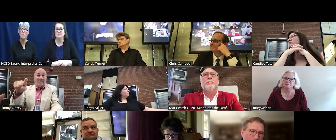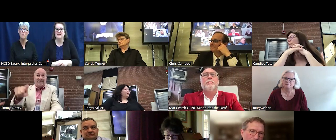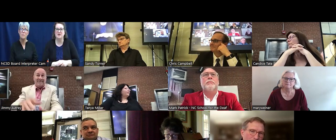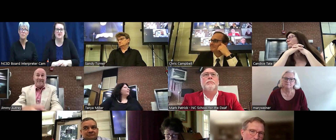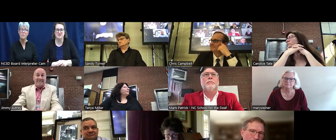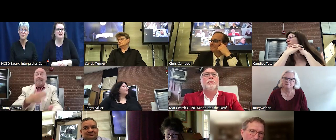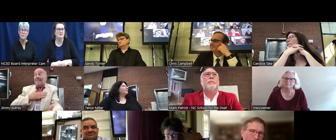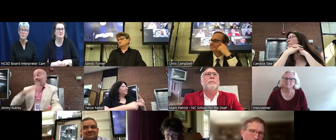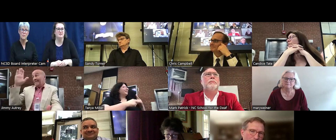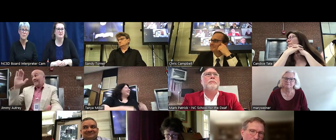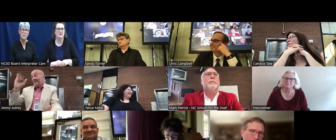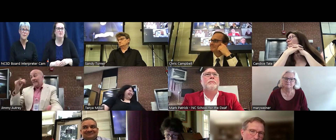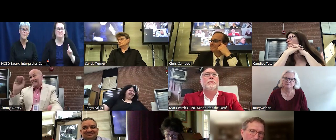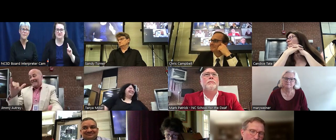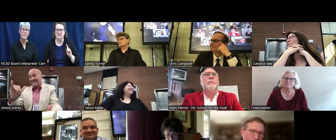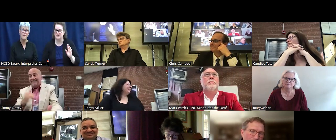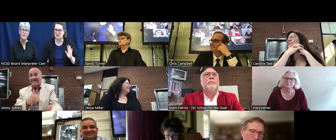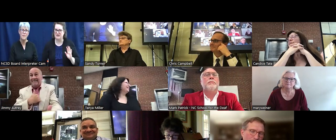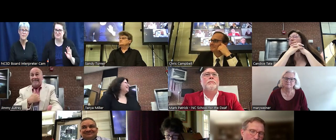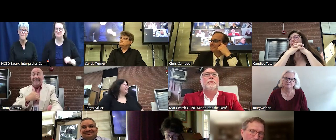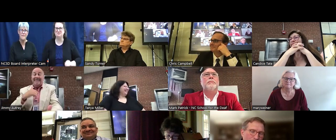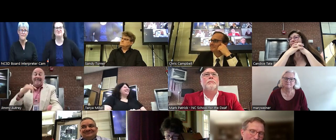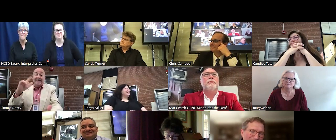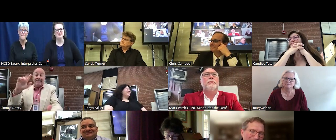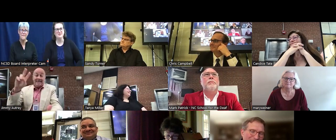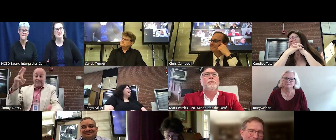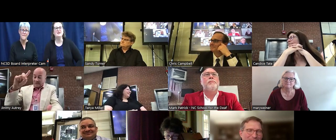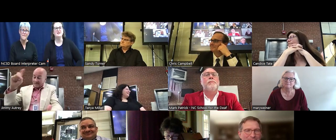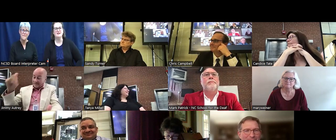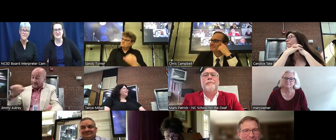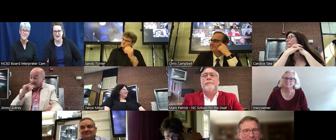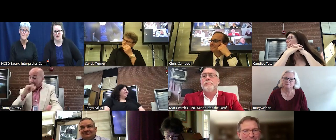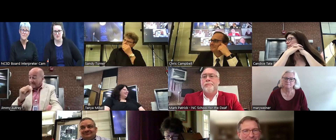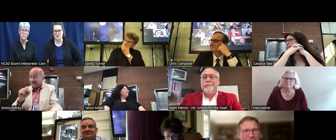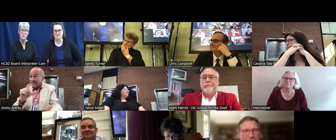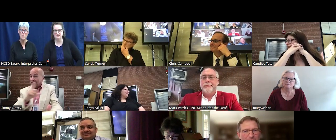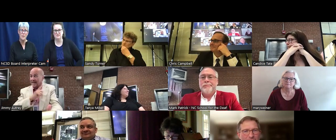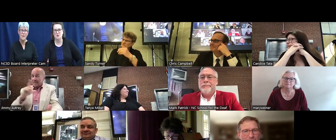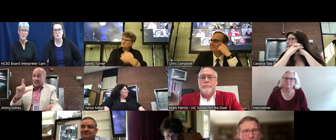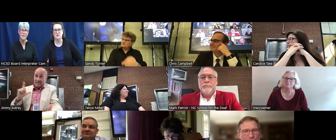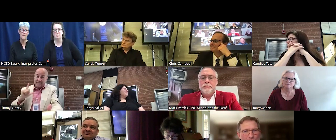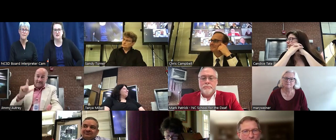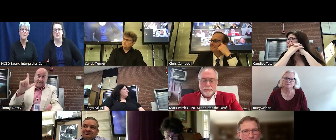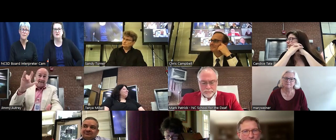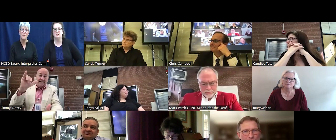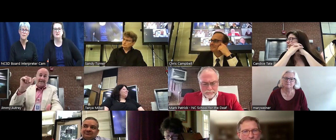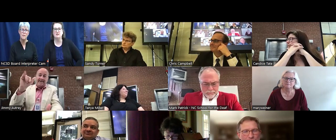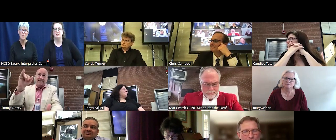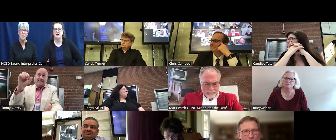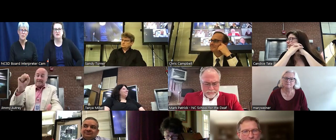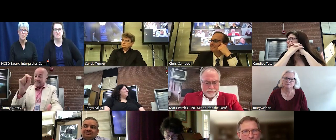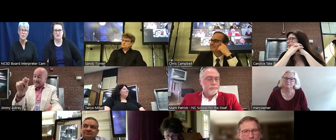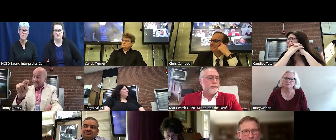So second question. Oh, this is Jimmy. Second question would be